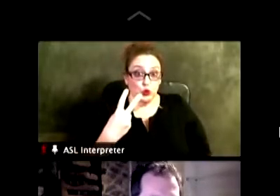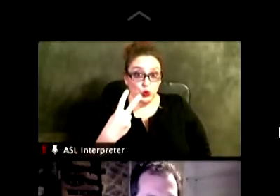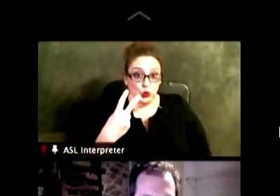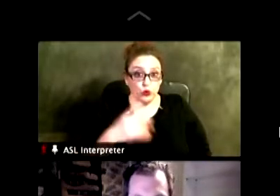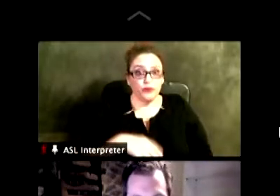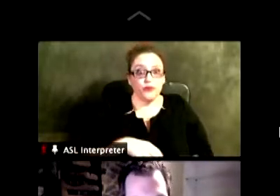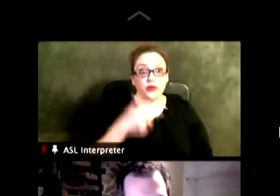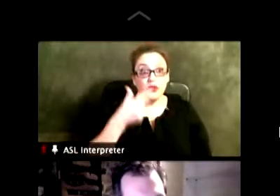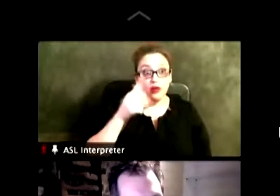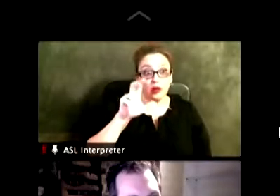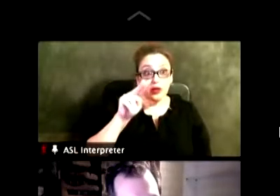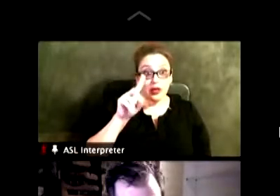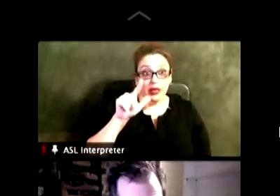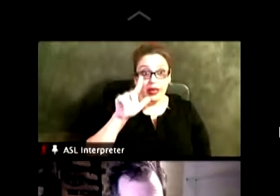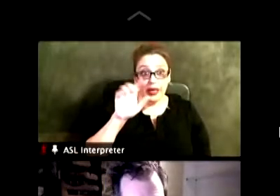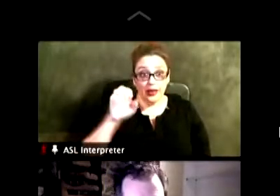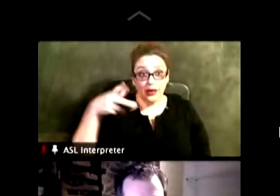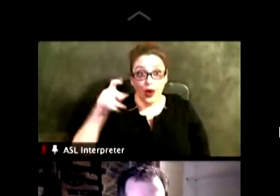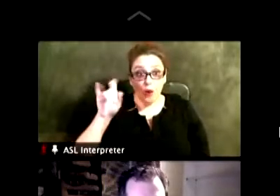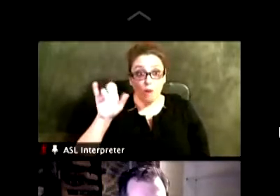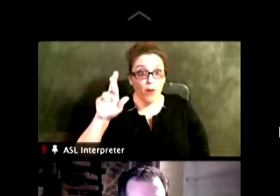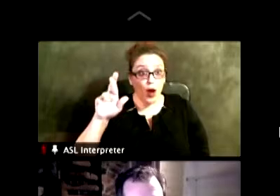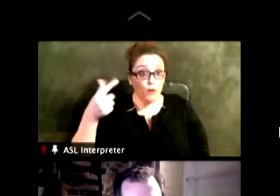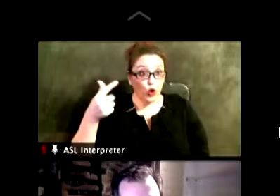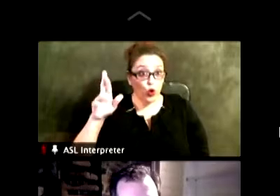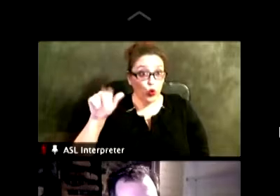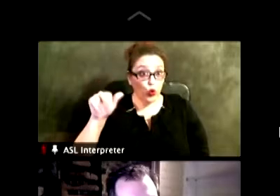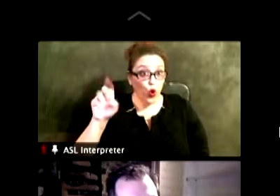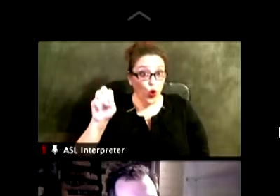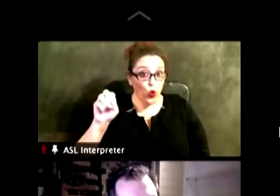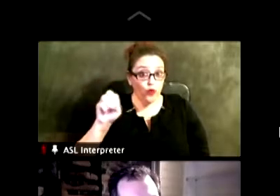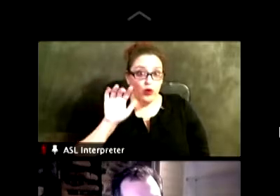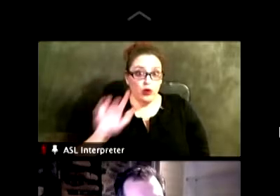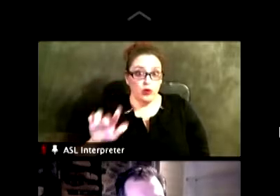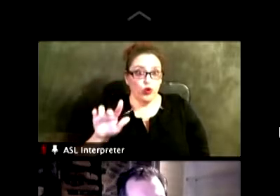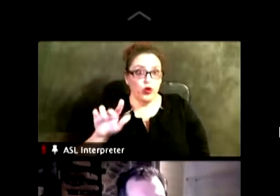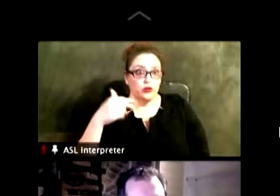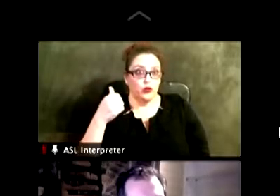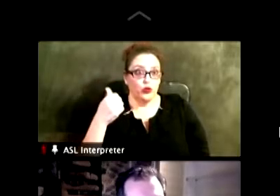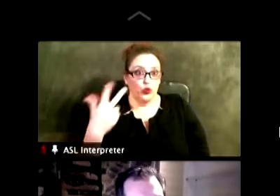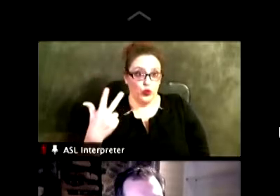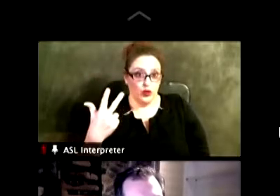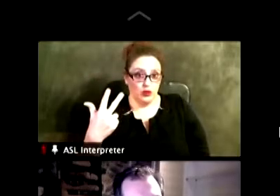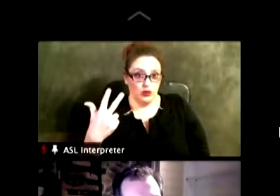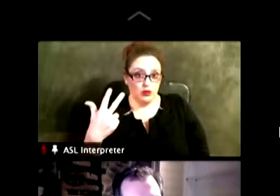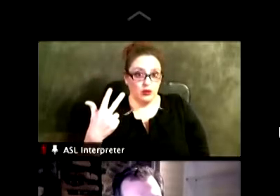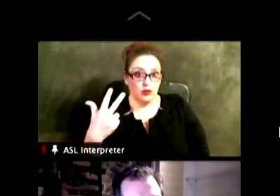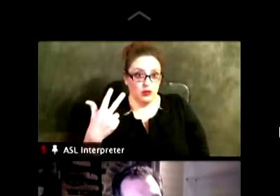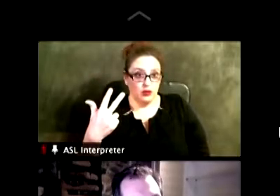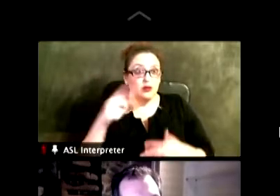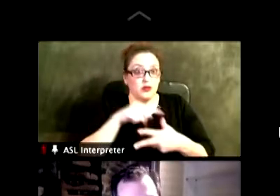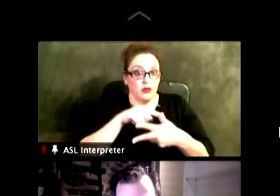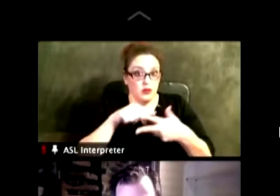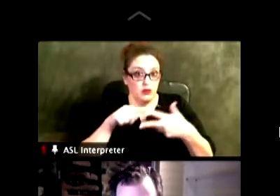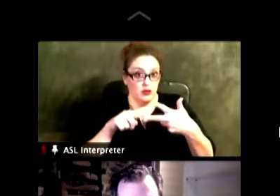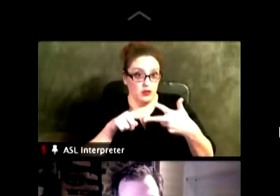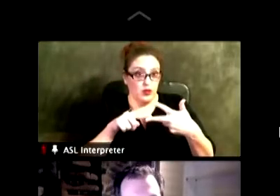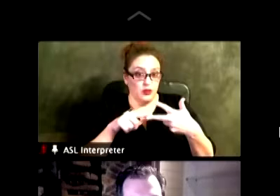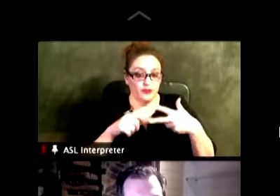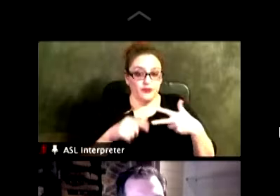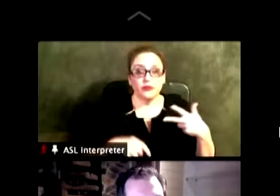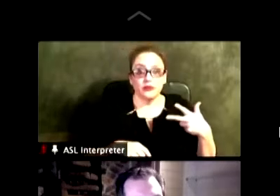Grove, you will press three. Again, we're going to read four other areas of the city here in just a moment. But if you're in Sugar House, you can press